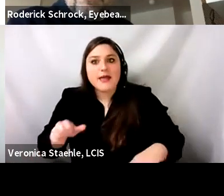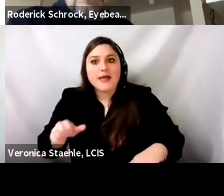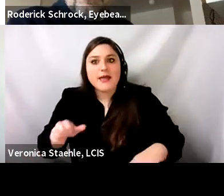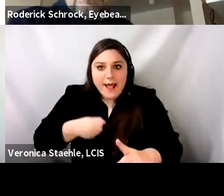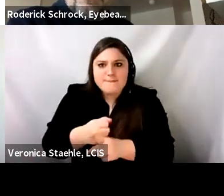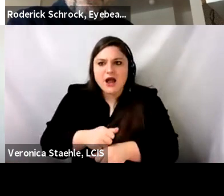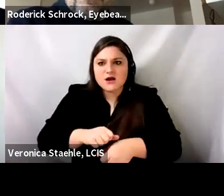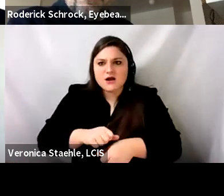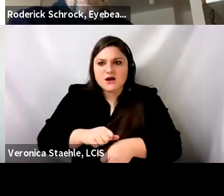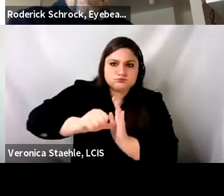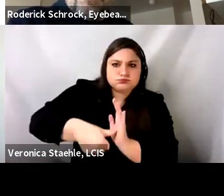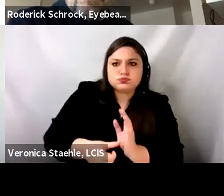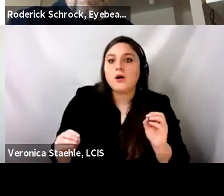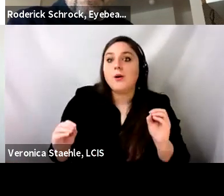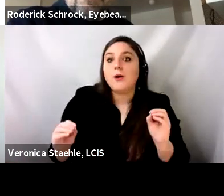has had